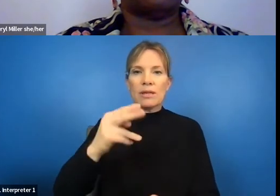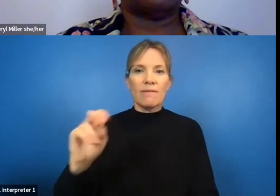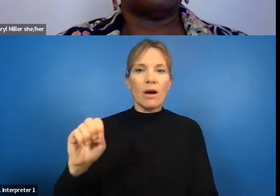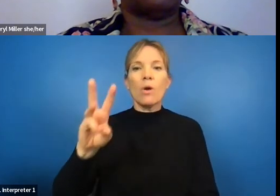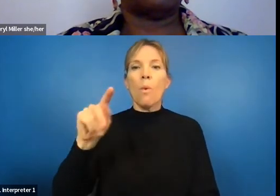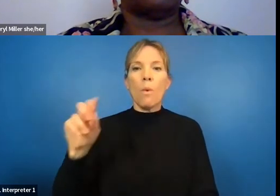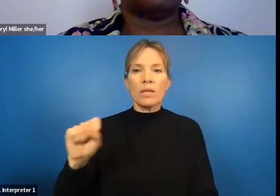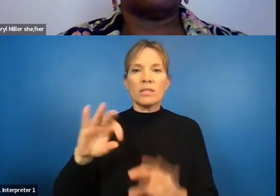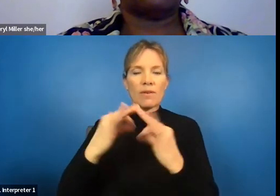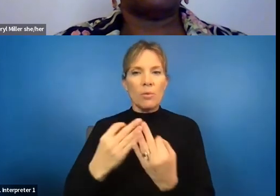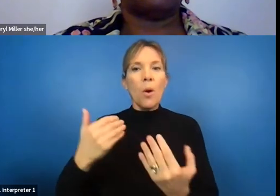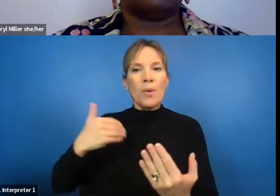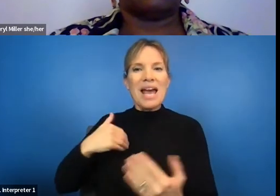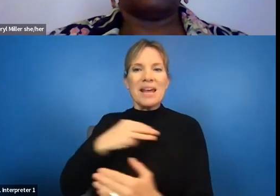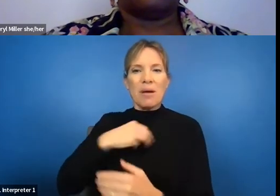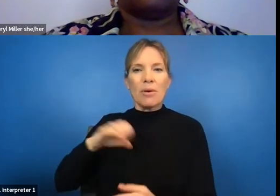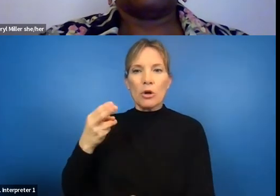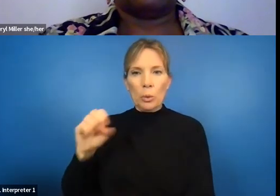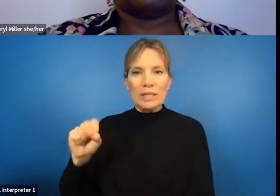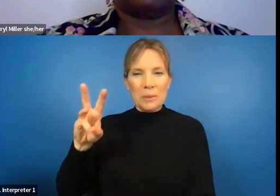group, Chris Watts.